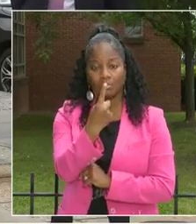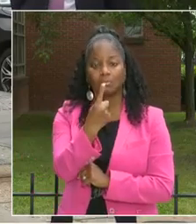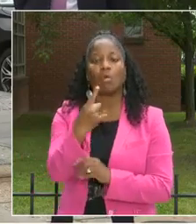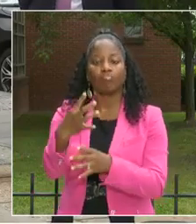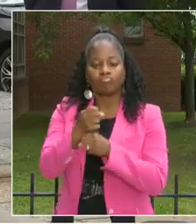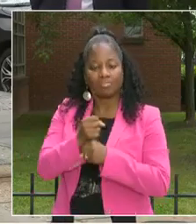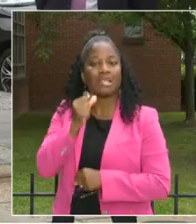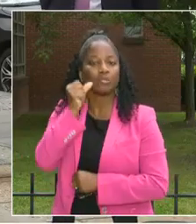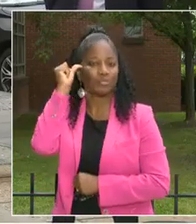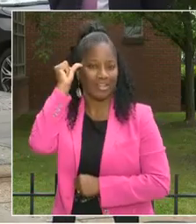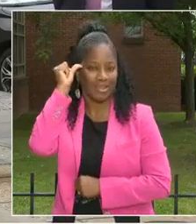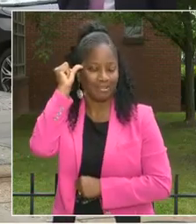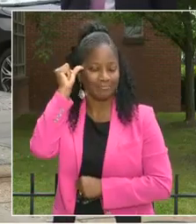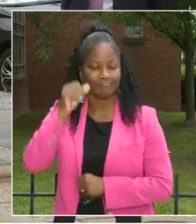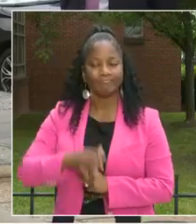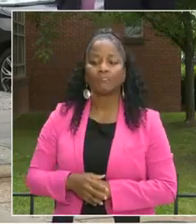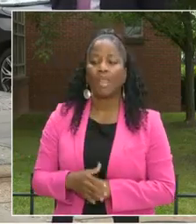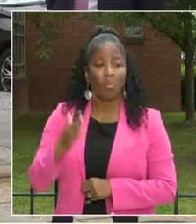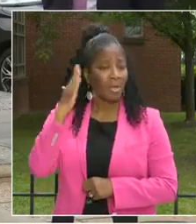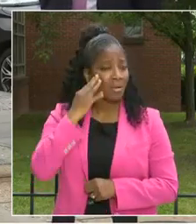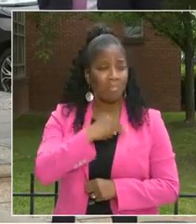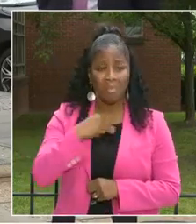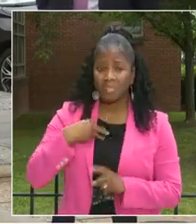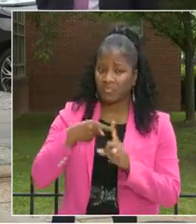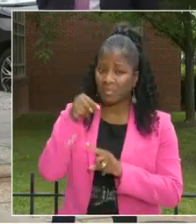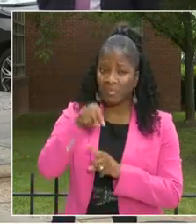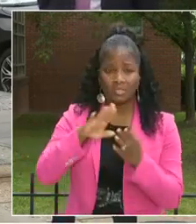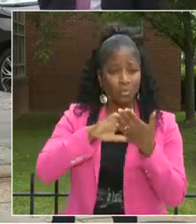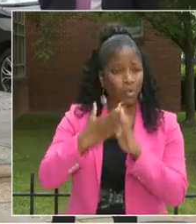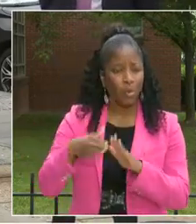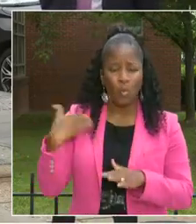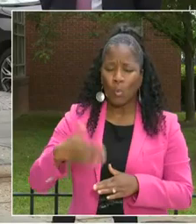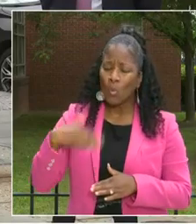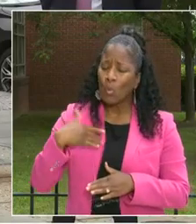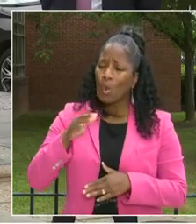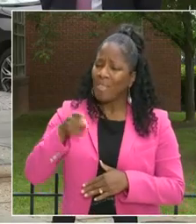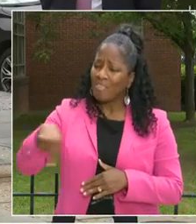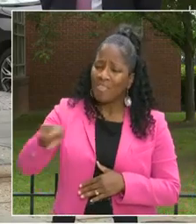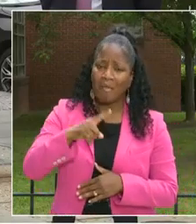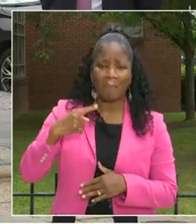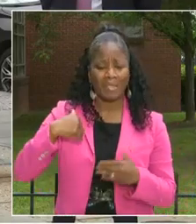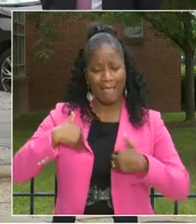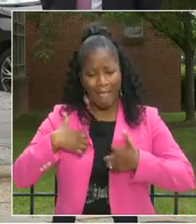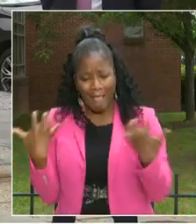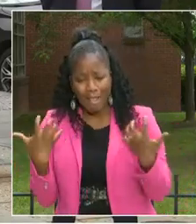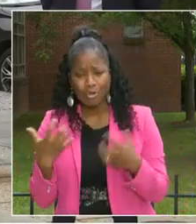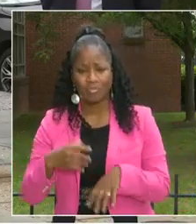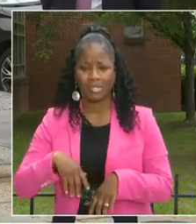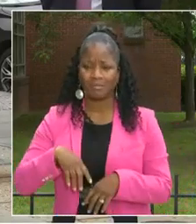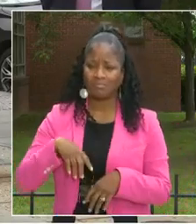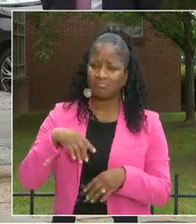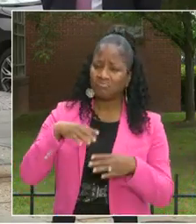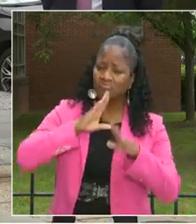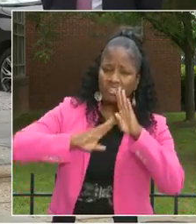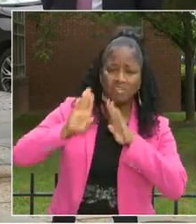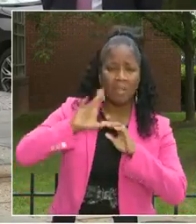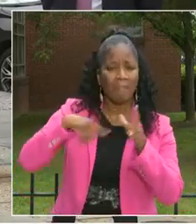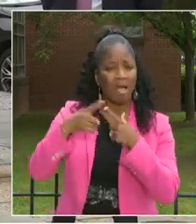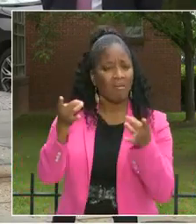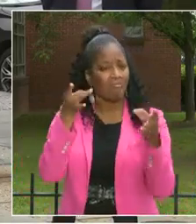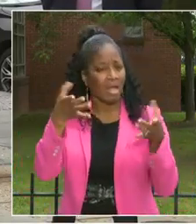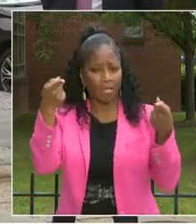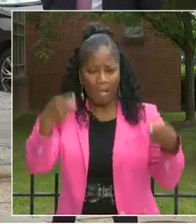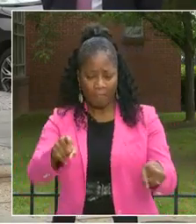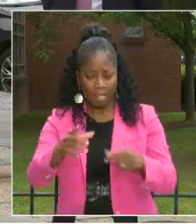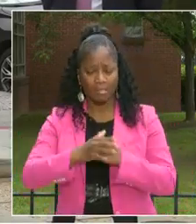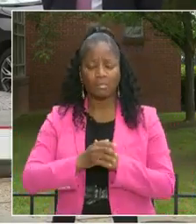yesterday. We know that members of the community have been rightfully angry and frustrated about the violence happening here. And while